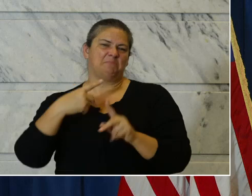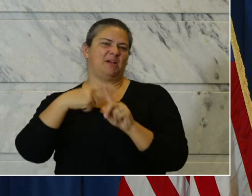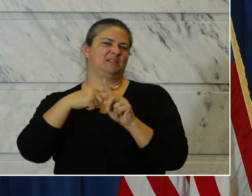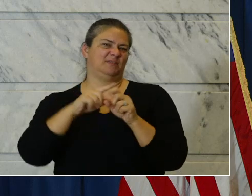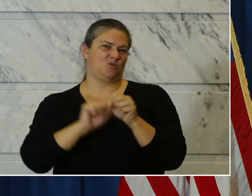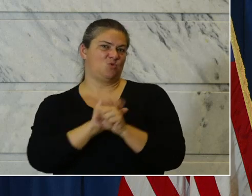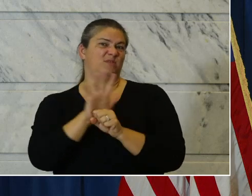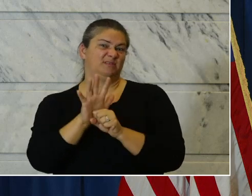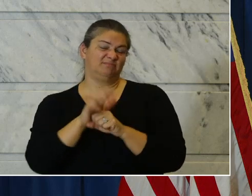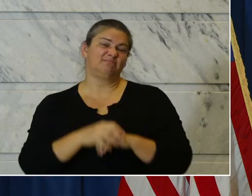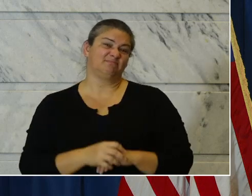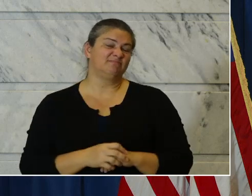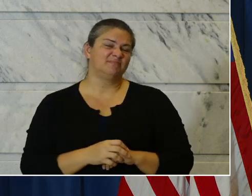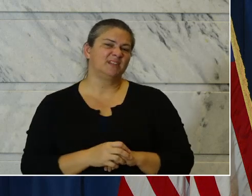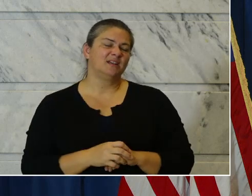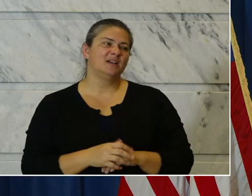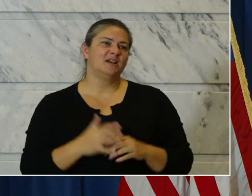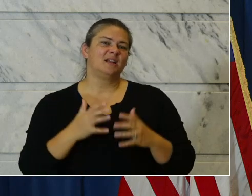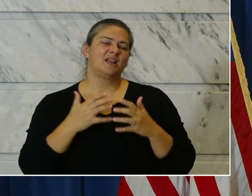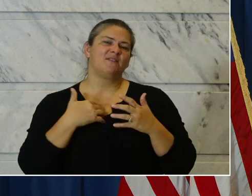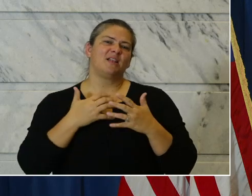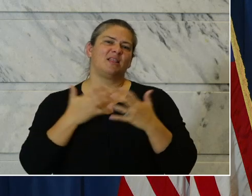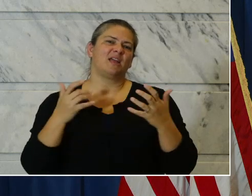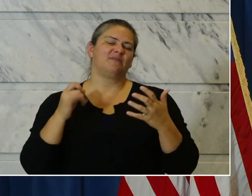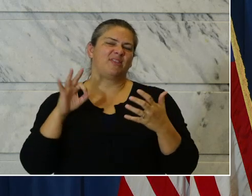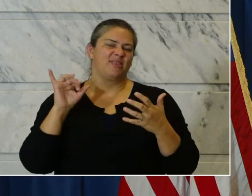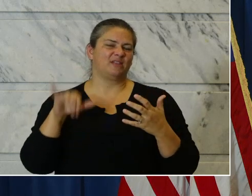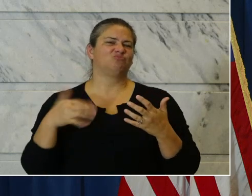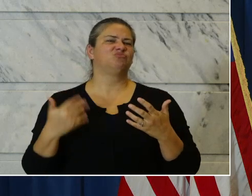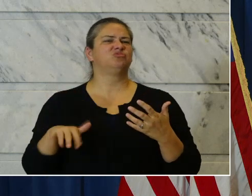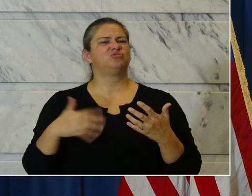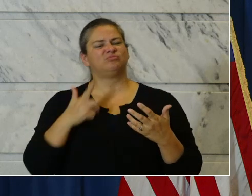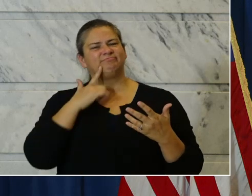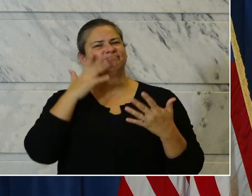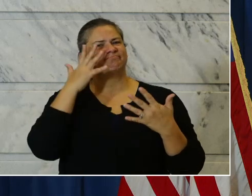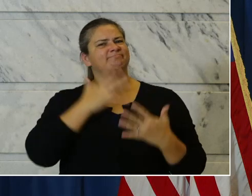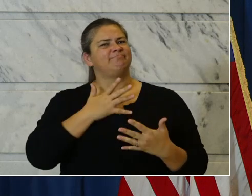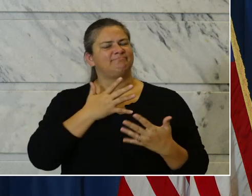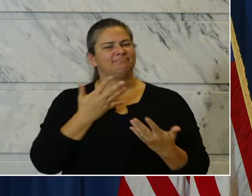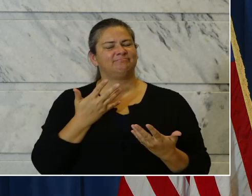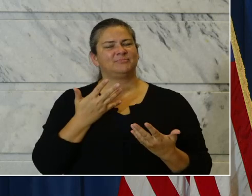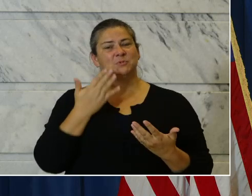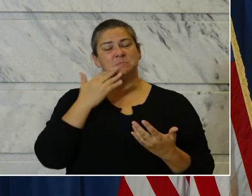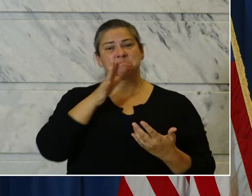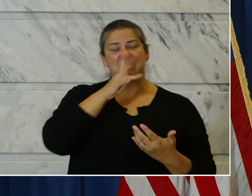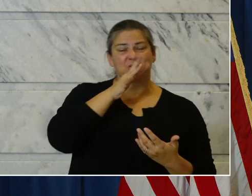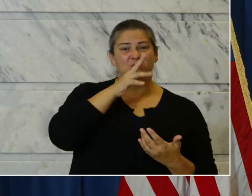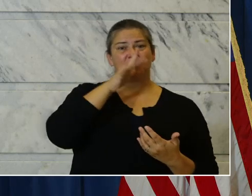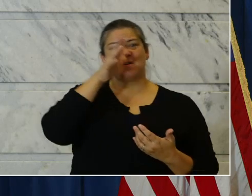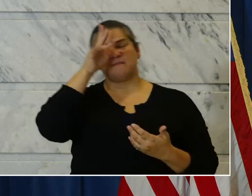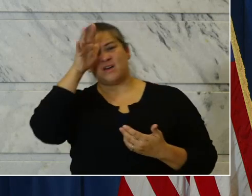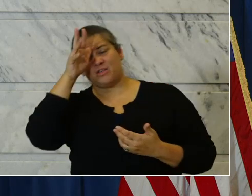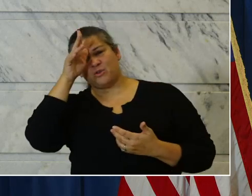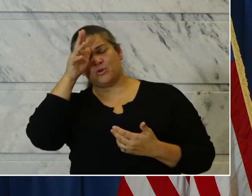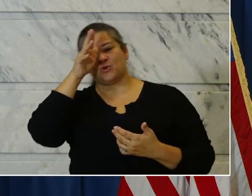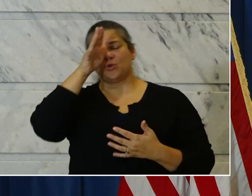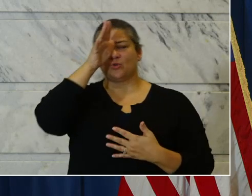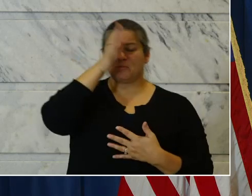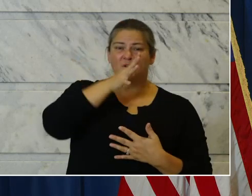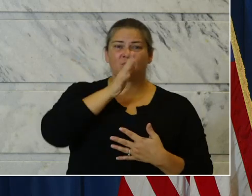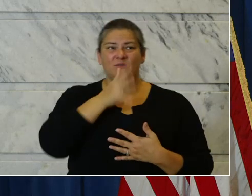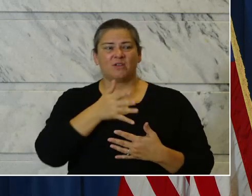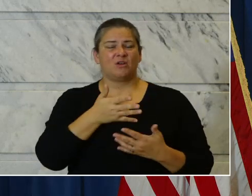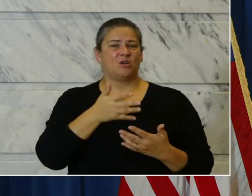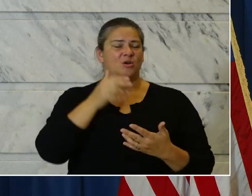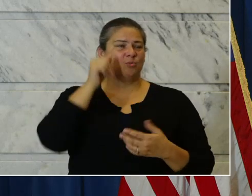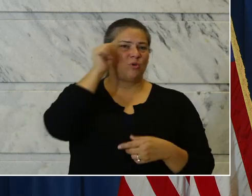sadly a lot of death follows. Remember, these are people's moms and dads, grandmothers and granddads in some instances, sisters